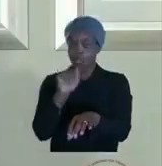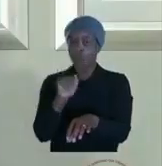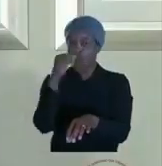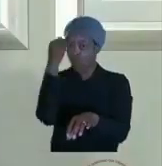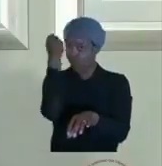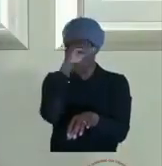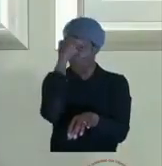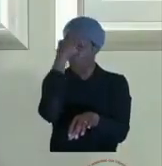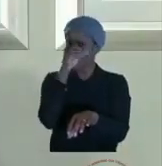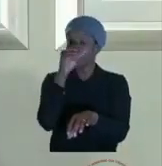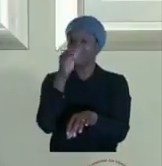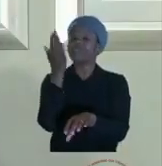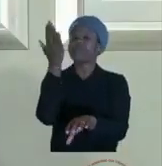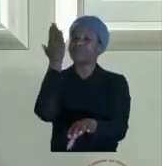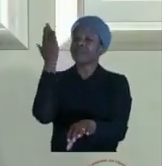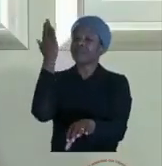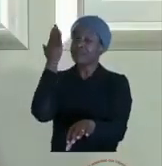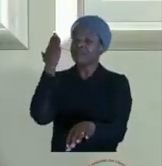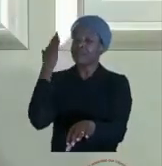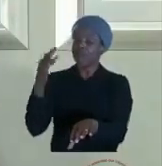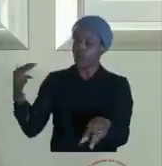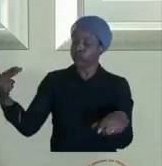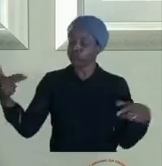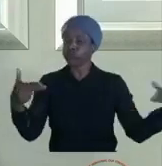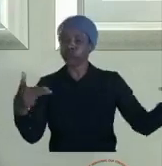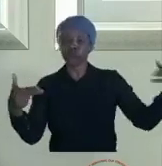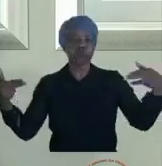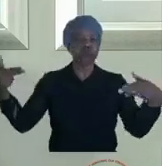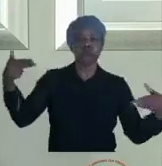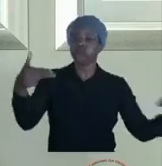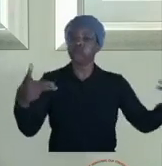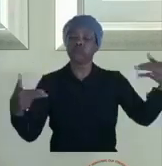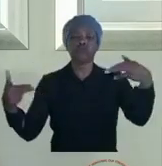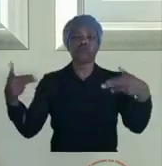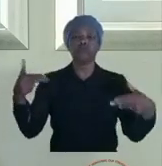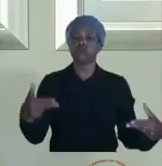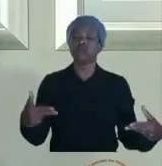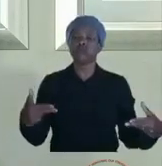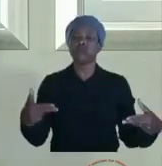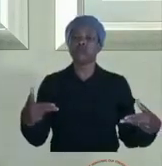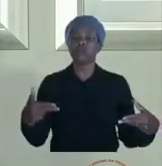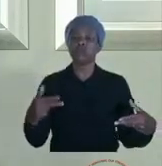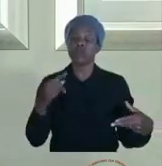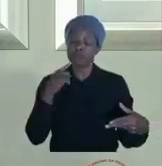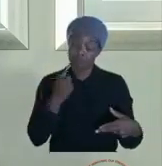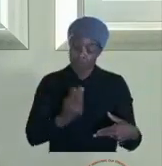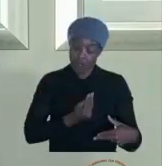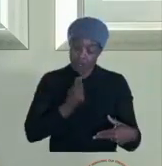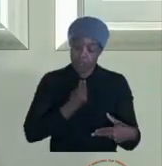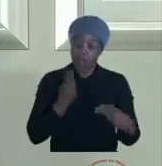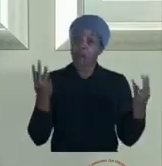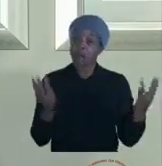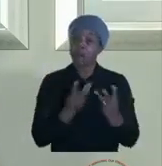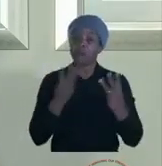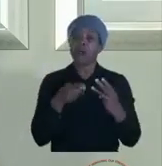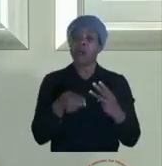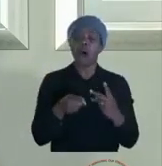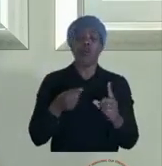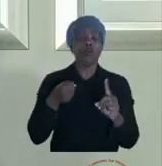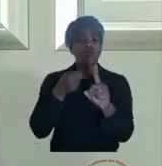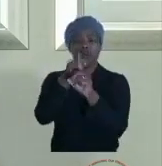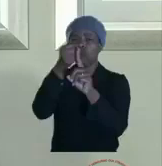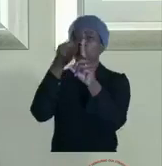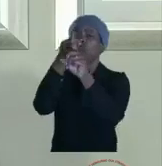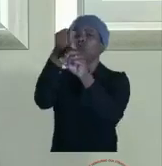at the time. With no franchise and no human rights, these young people fought for equal access